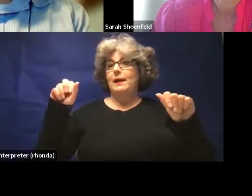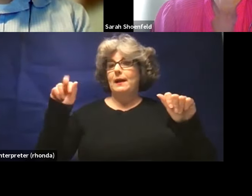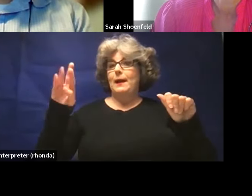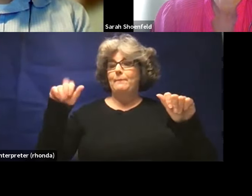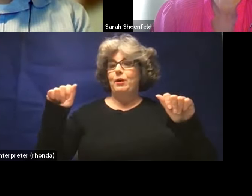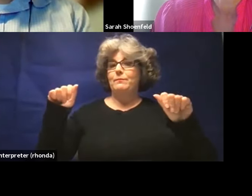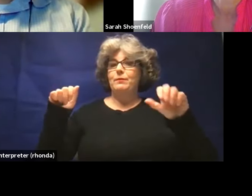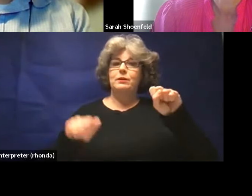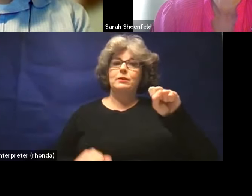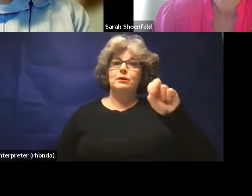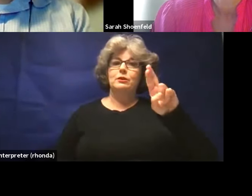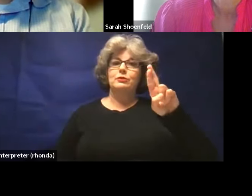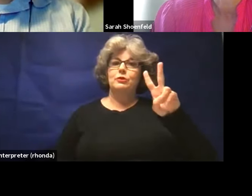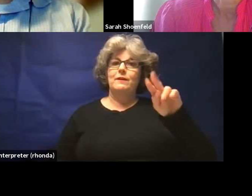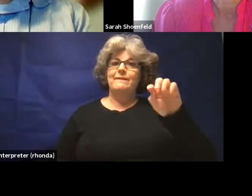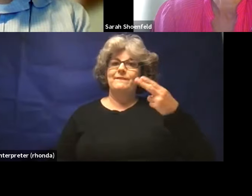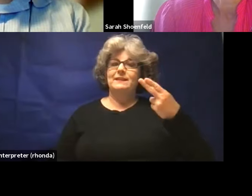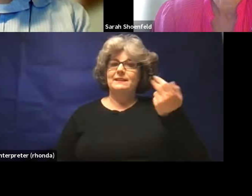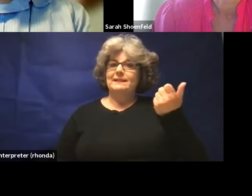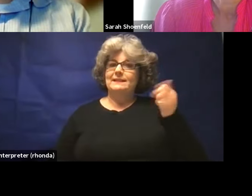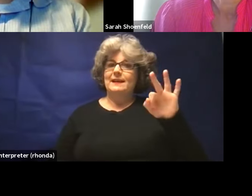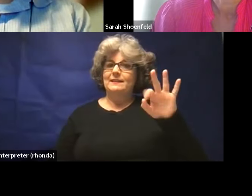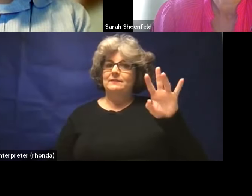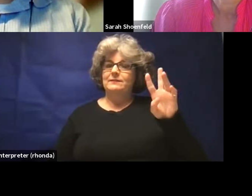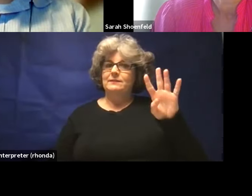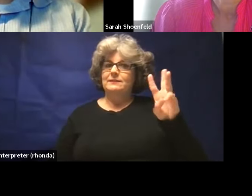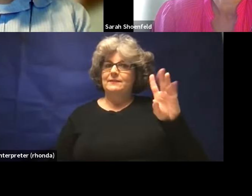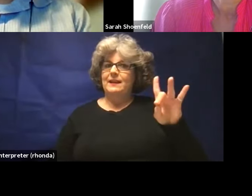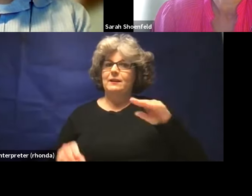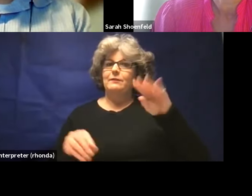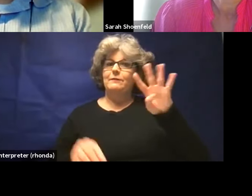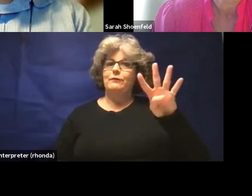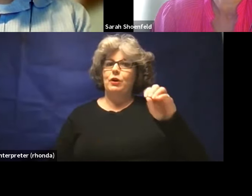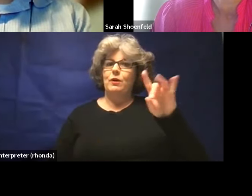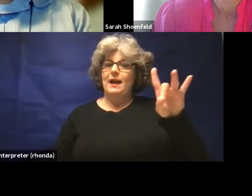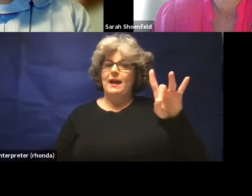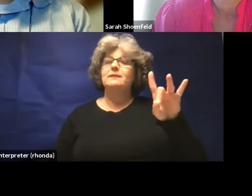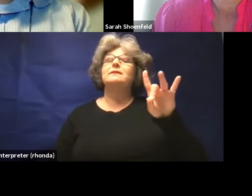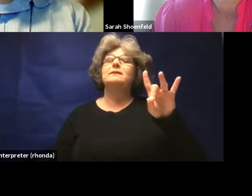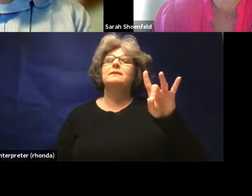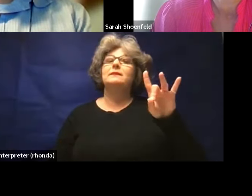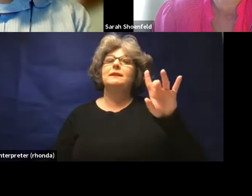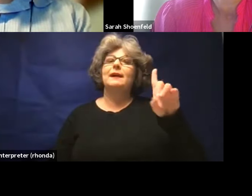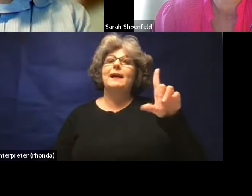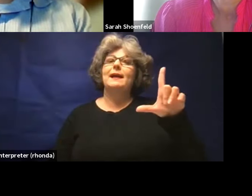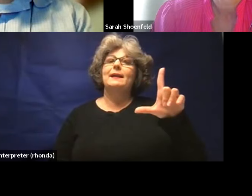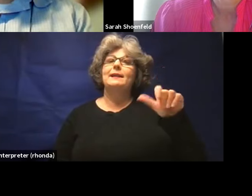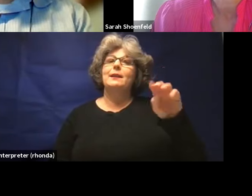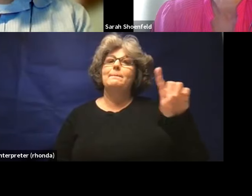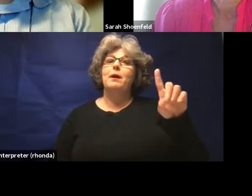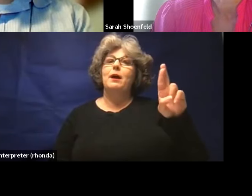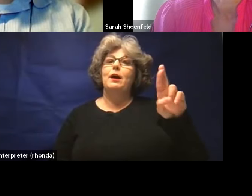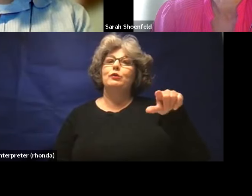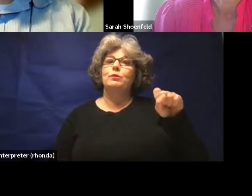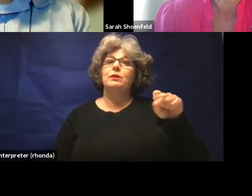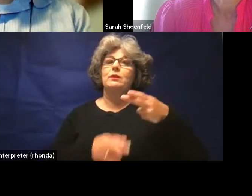family moved in 1948 to 406 Oneida Street Northeast in DC's LeMond Riggs neighborhood,